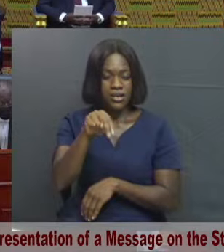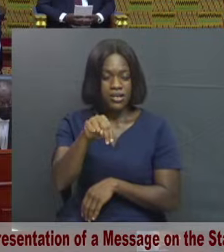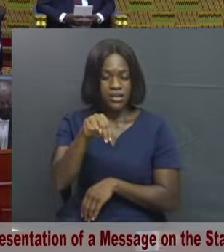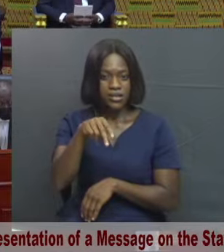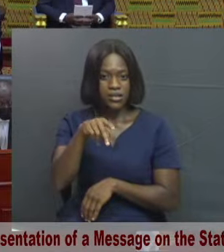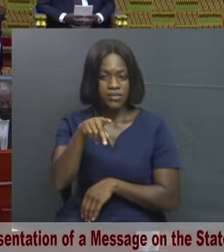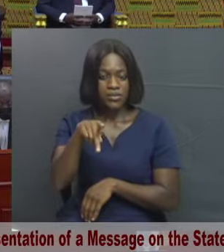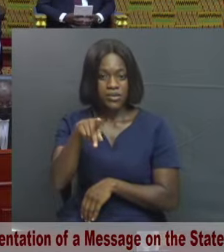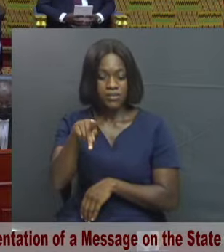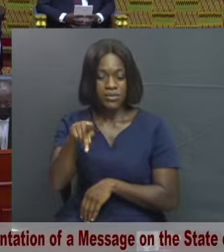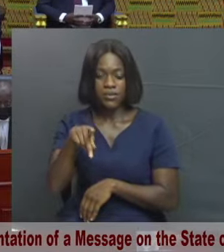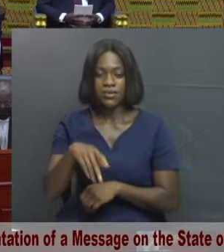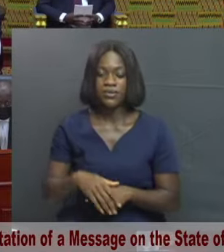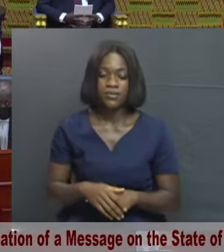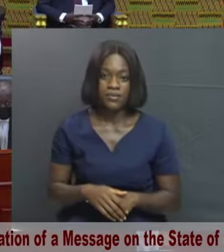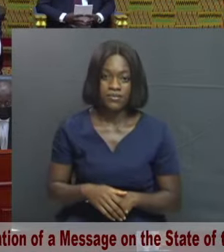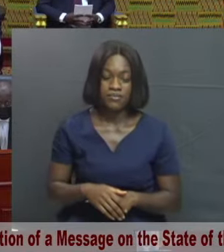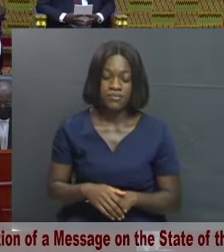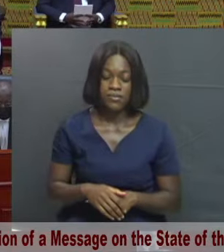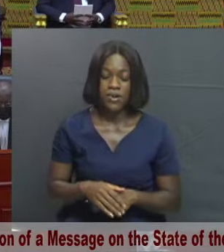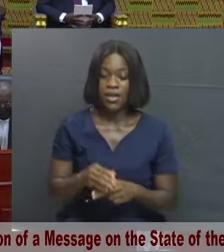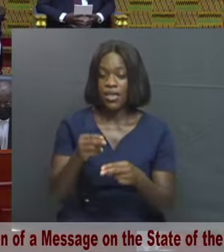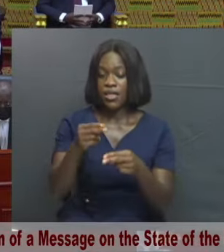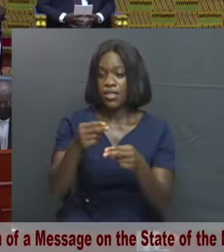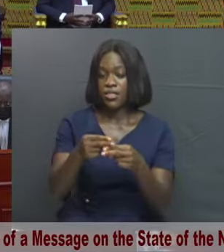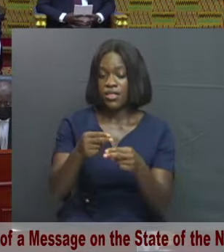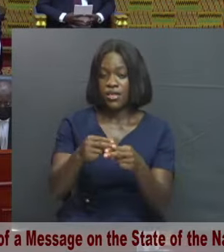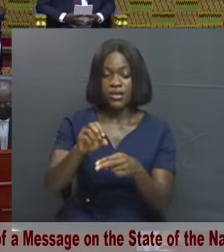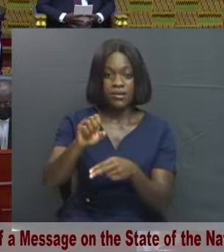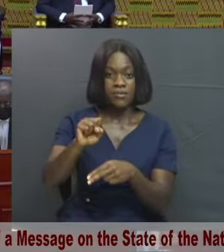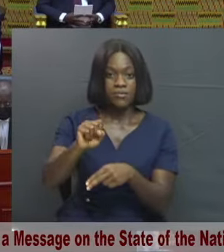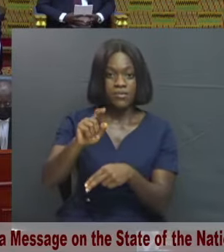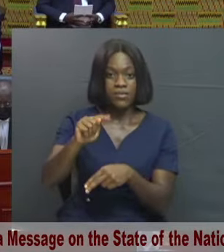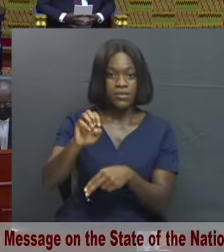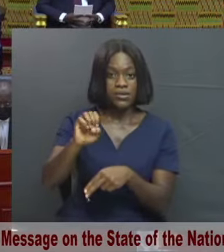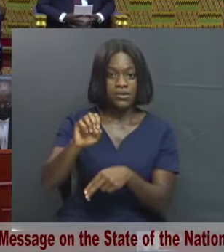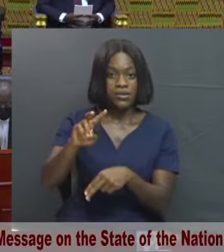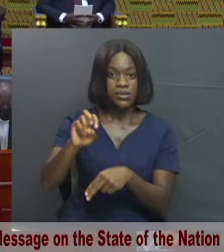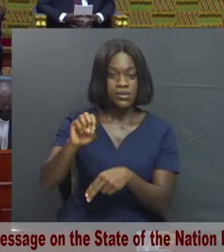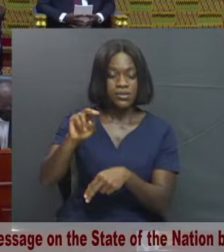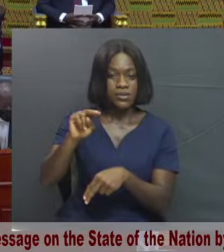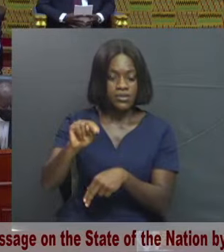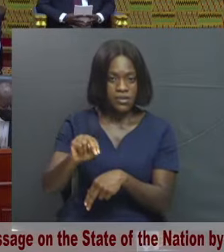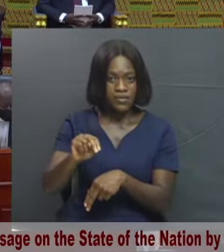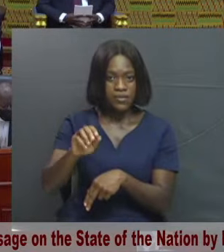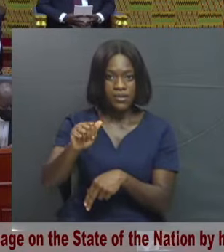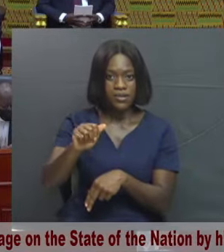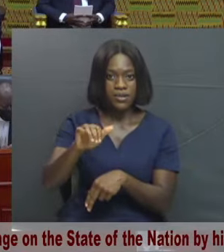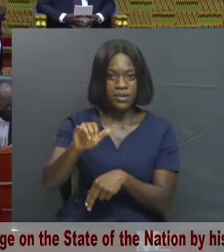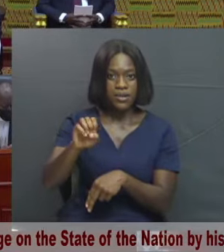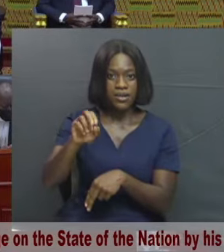Party in the person of Mr stev ayensu in